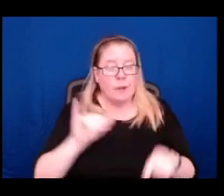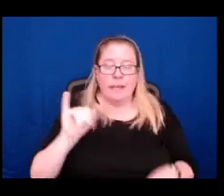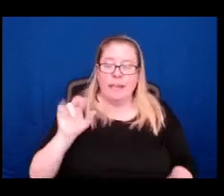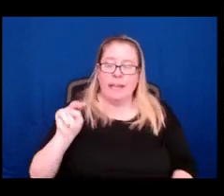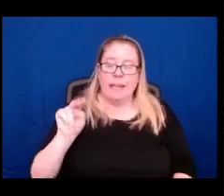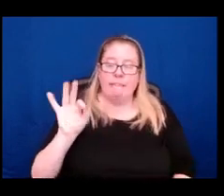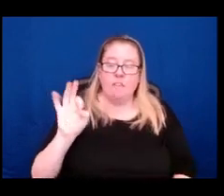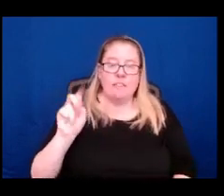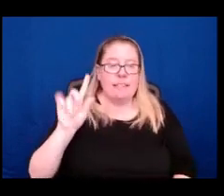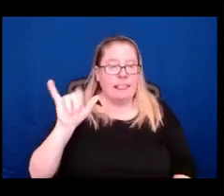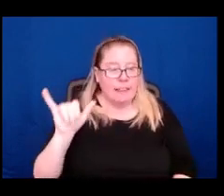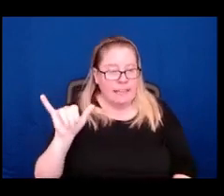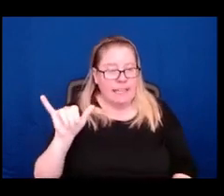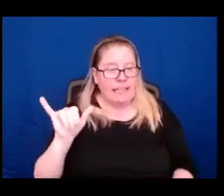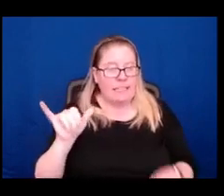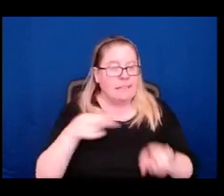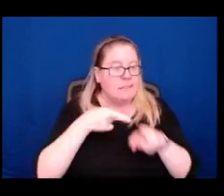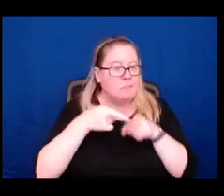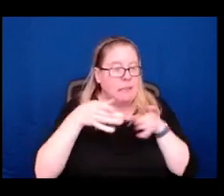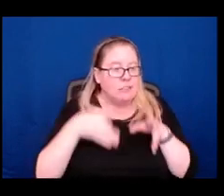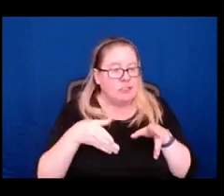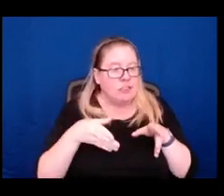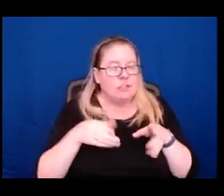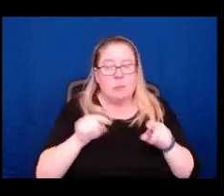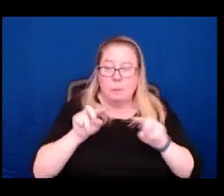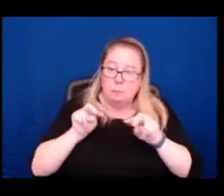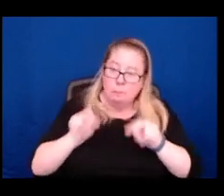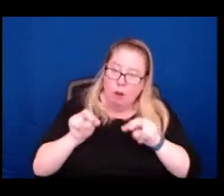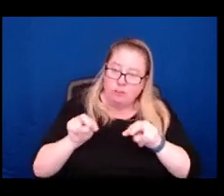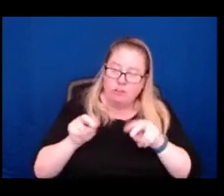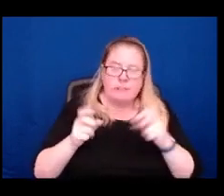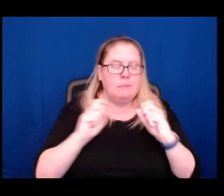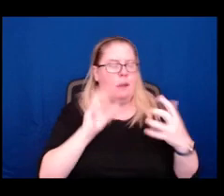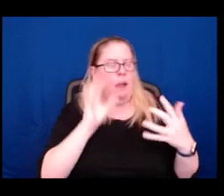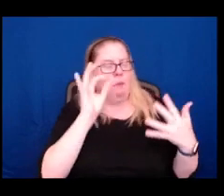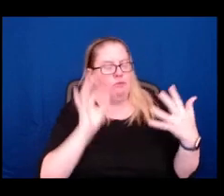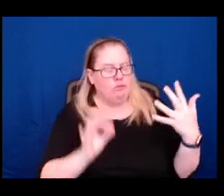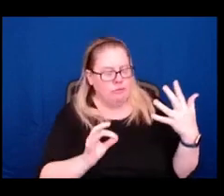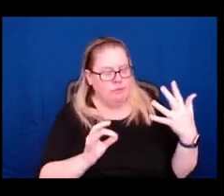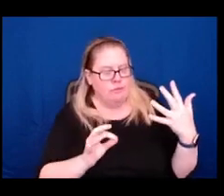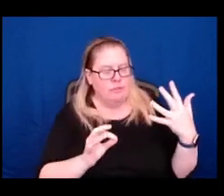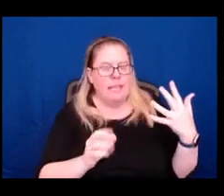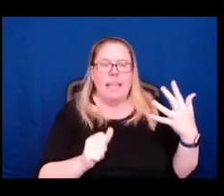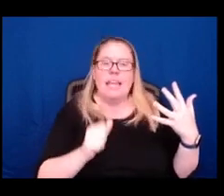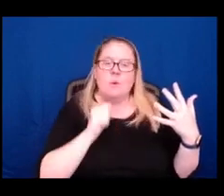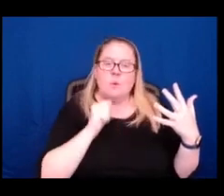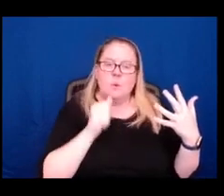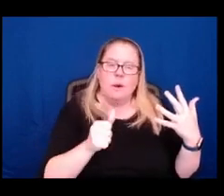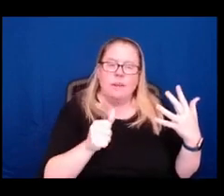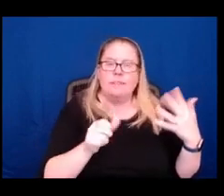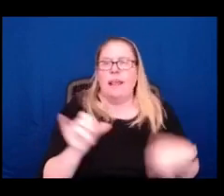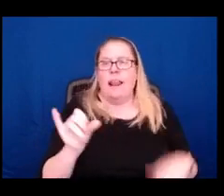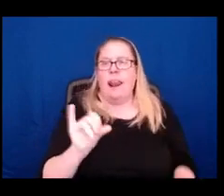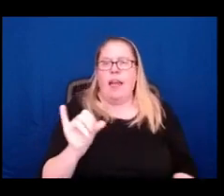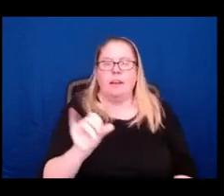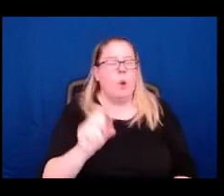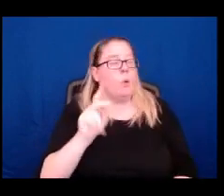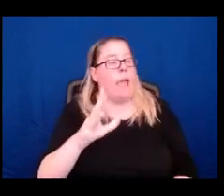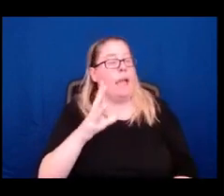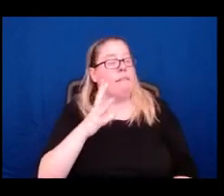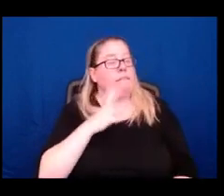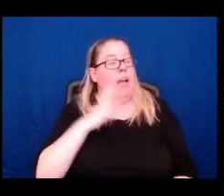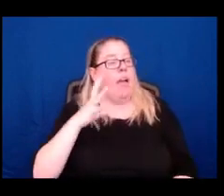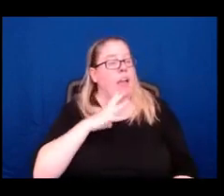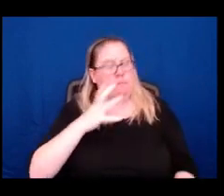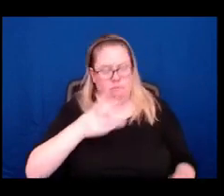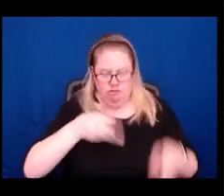an infertility specialist because she wanted to monitor it and also give me options. So it just wasn't a situation where, okay,